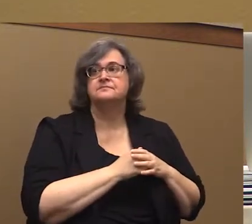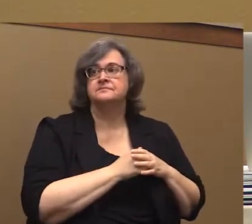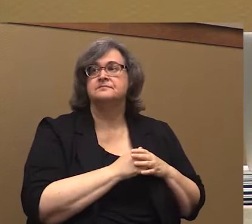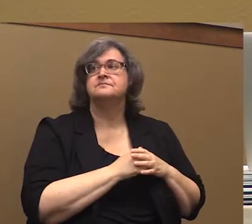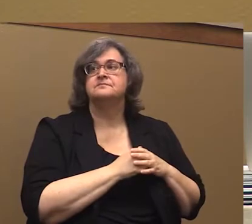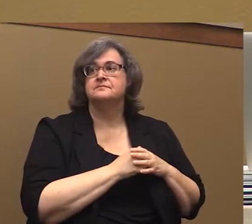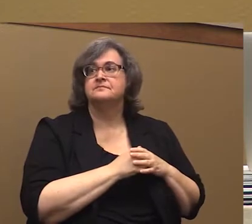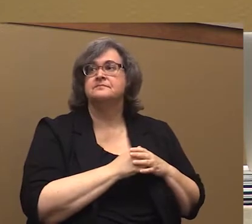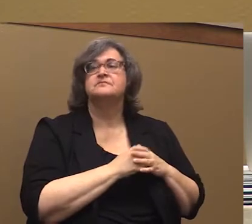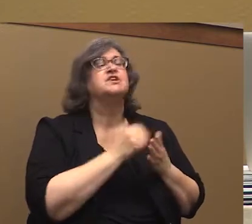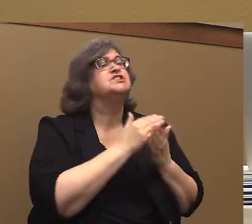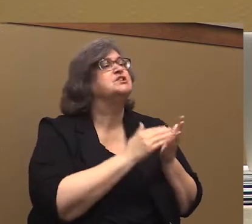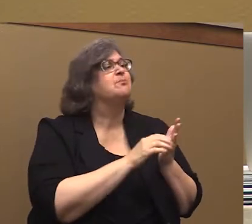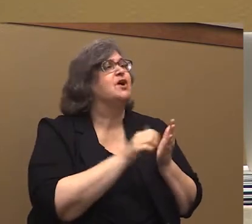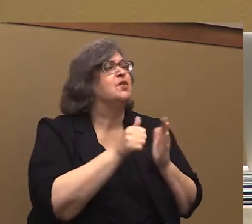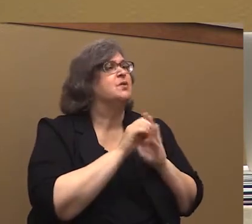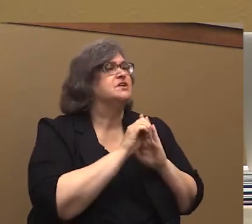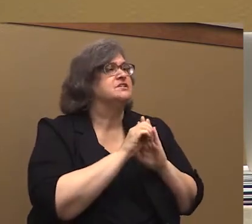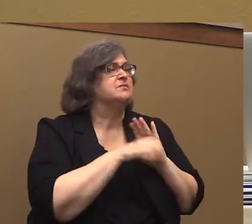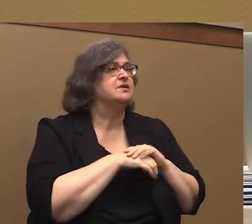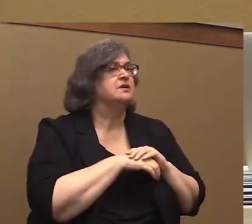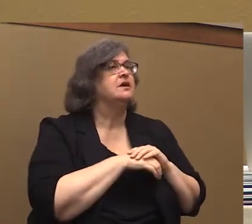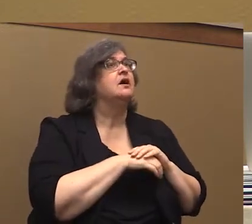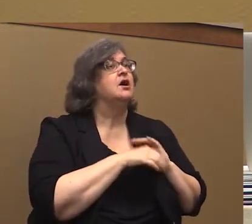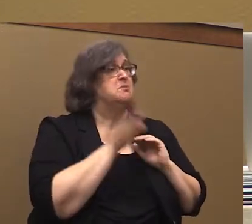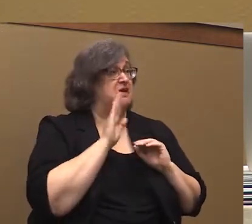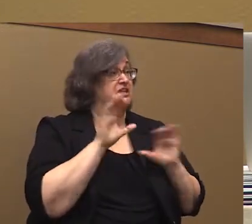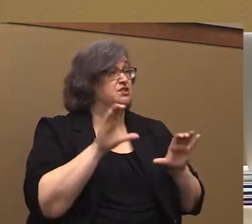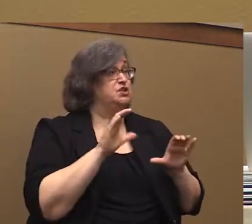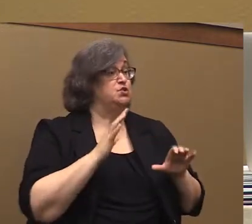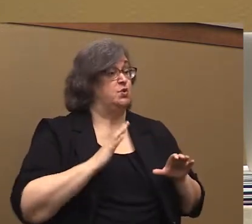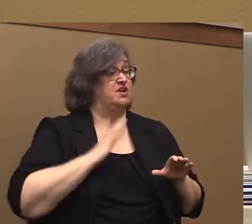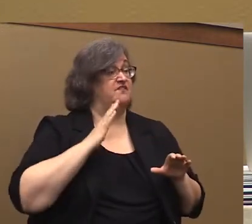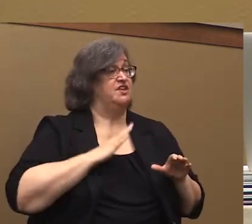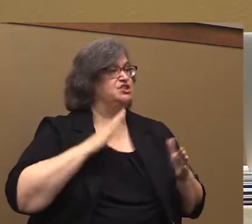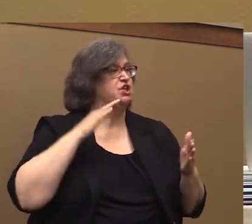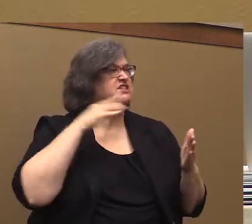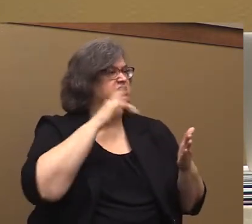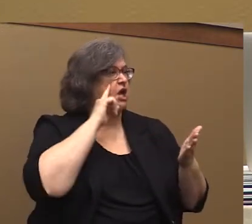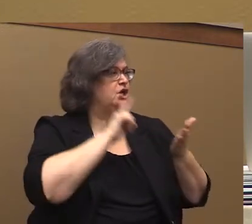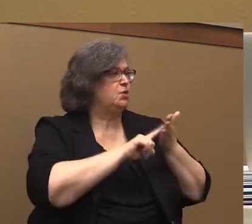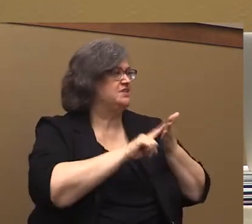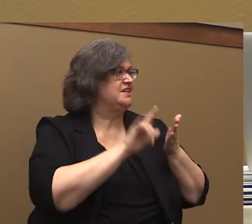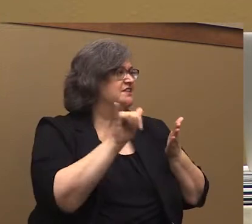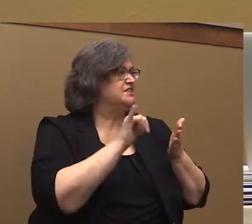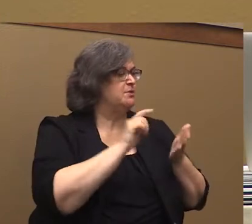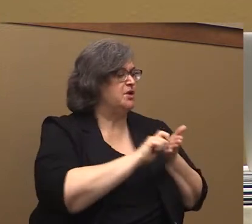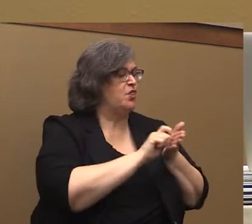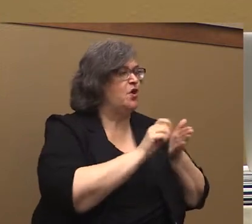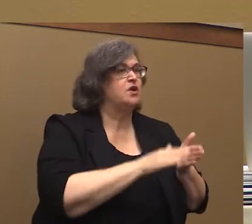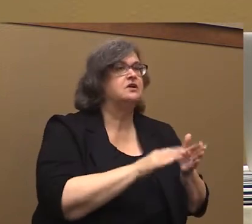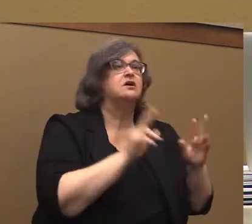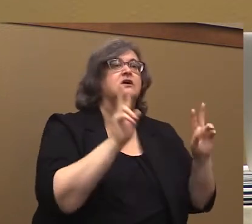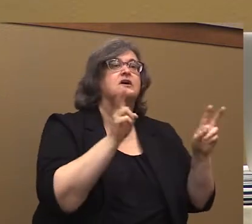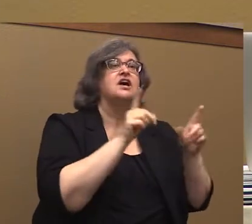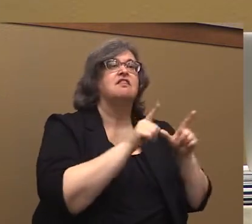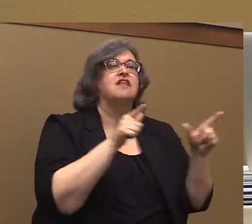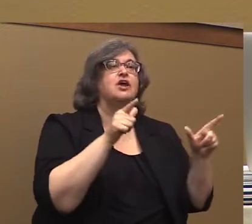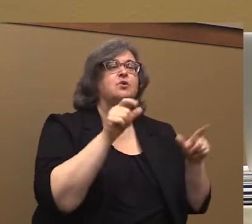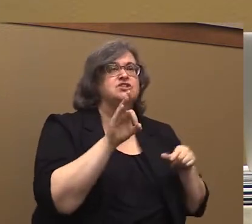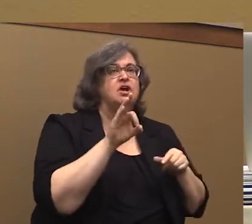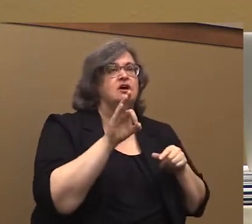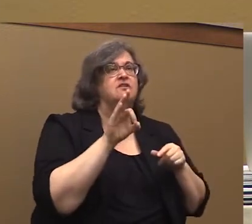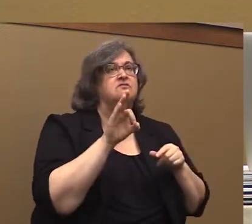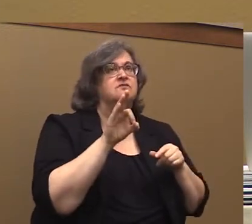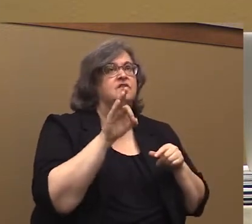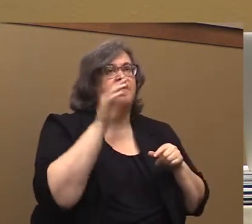were they did an official study, those same authors, Language and Theory of Mind, a